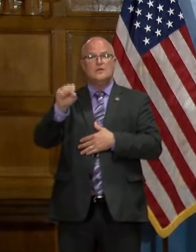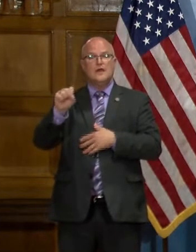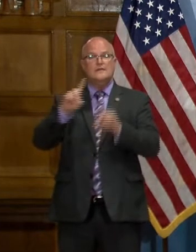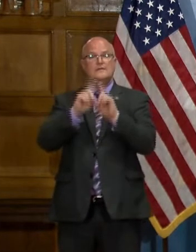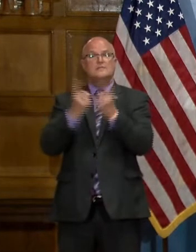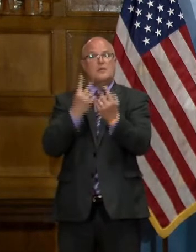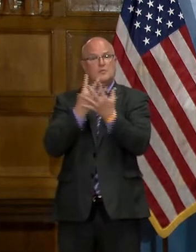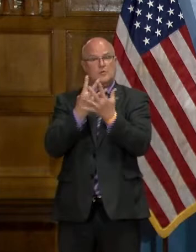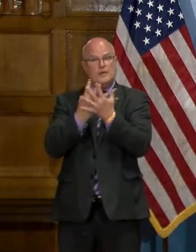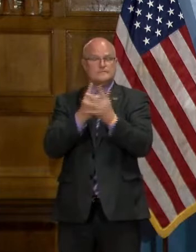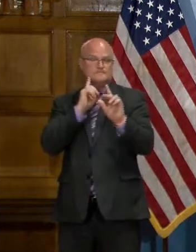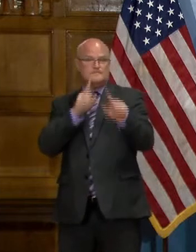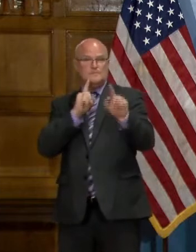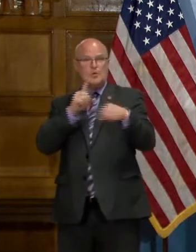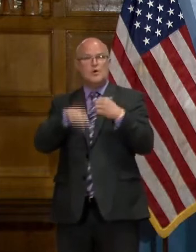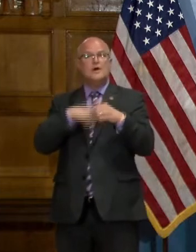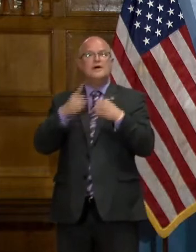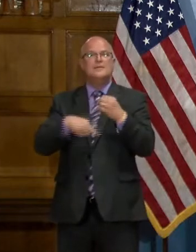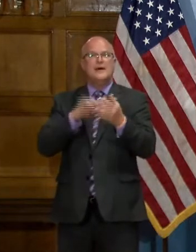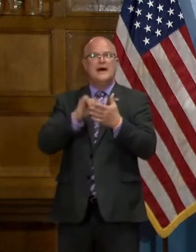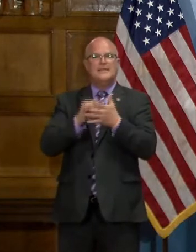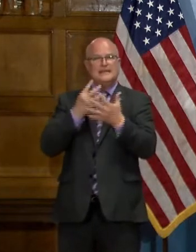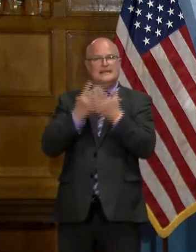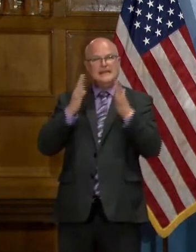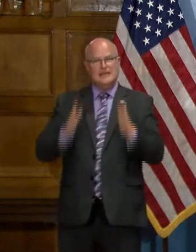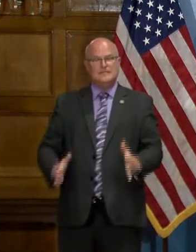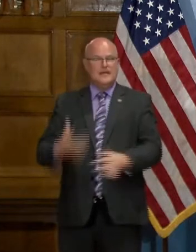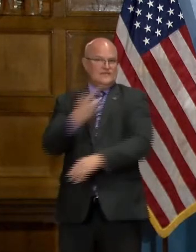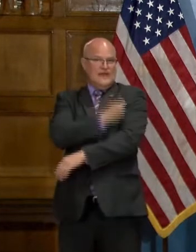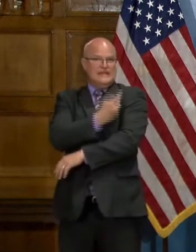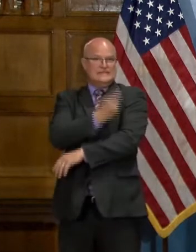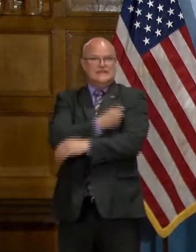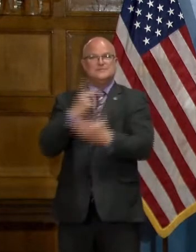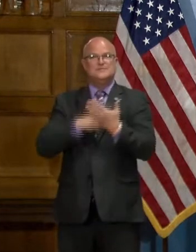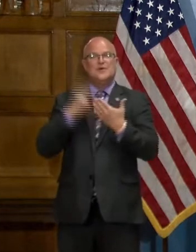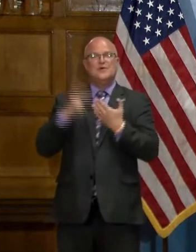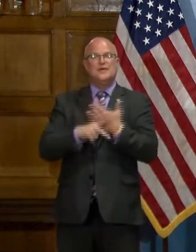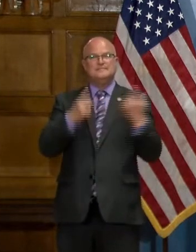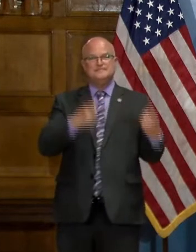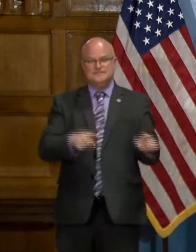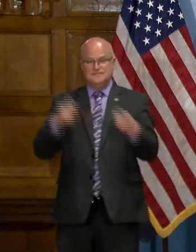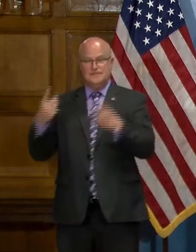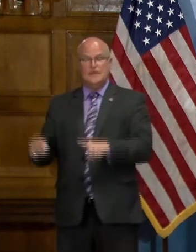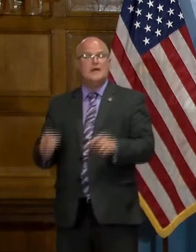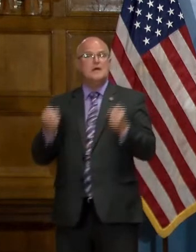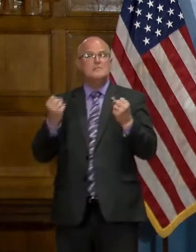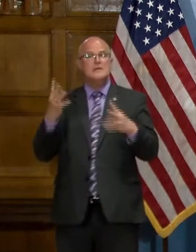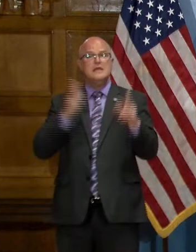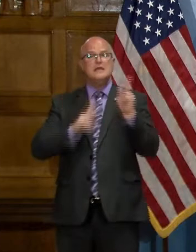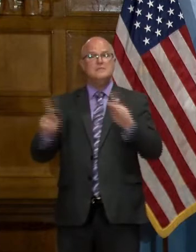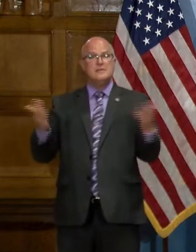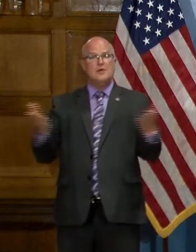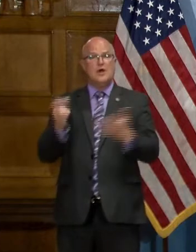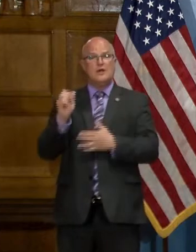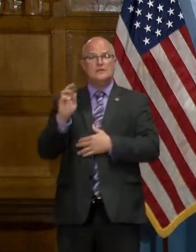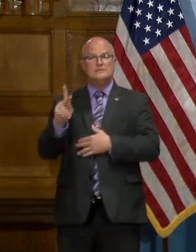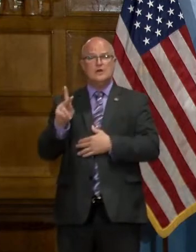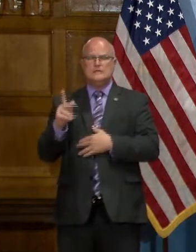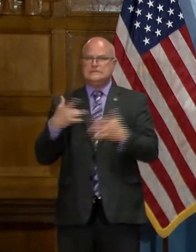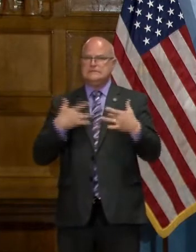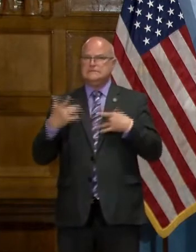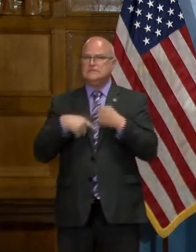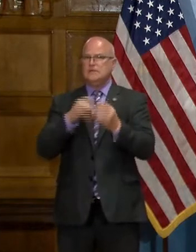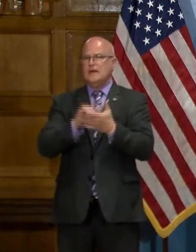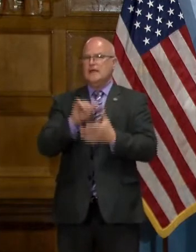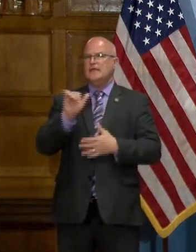Corrections, who will give a report on our inmate vaccination program, which a lot of people across Arkansas have expressed concern